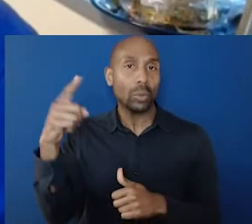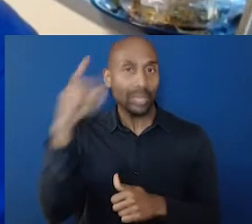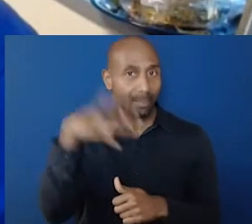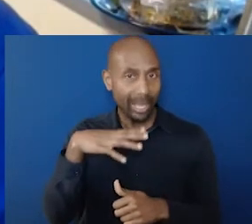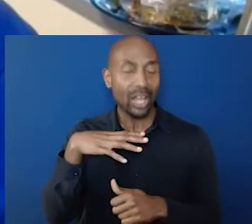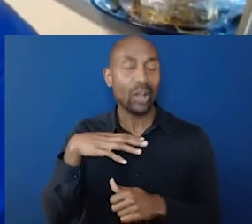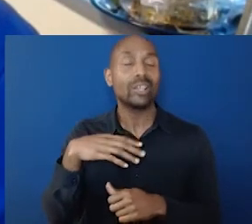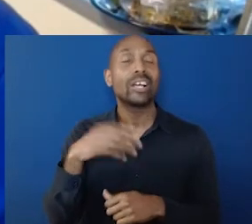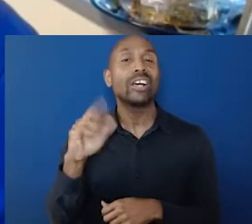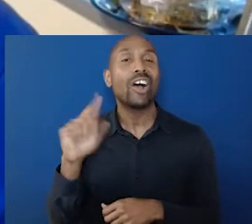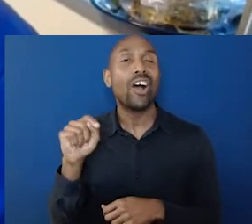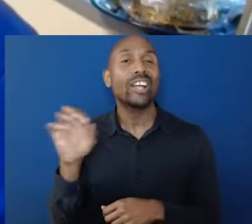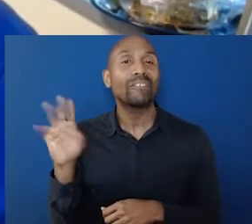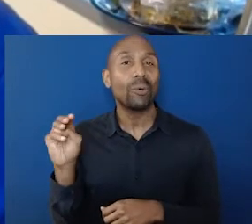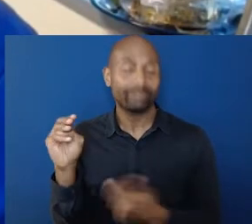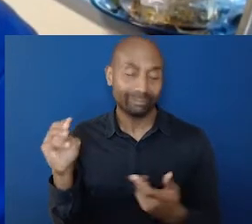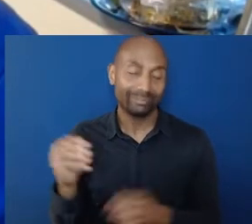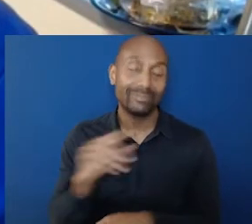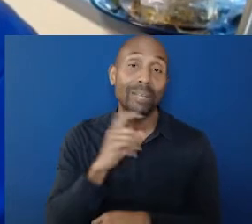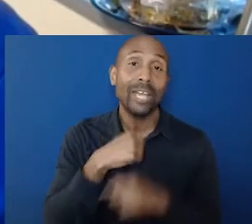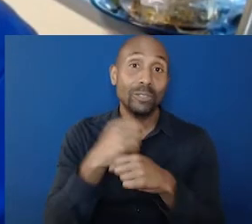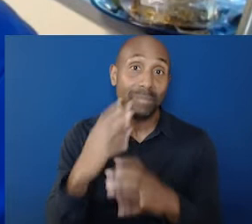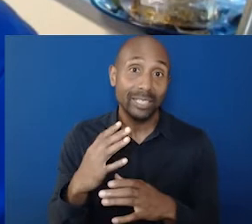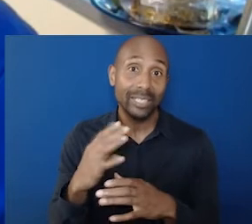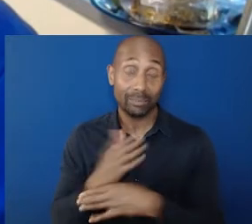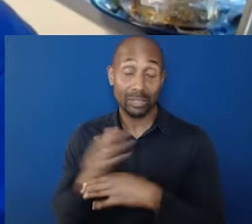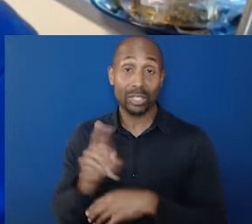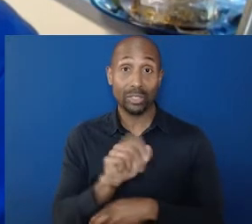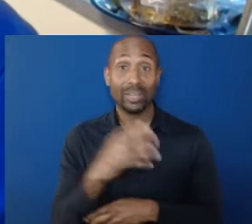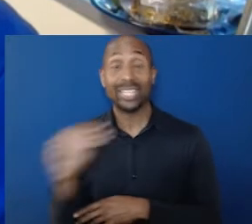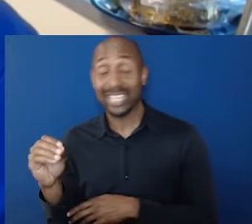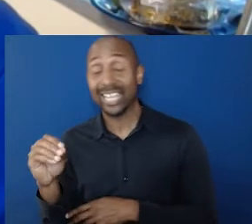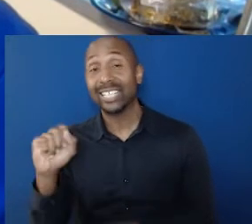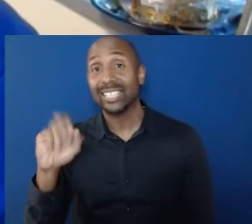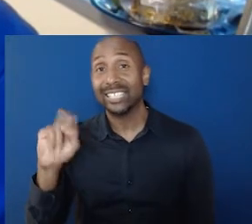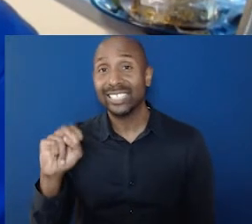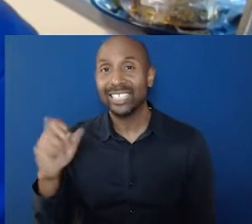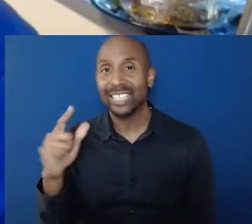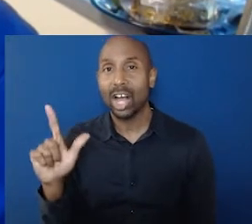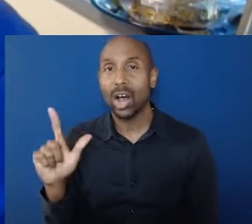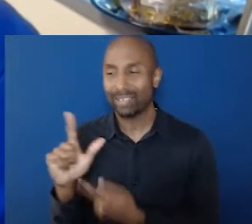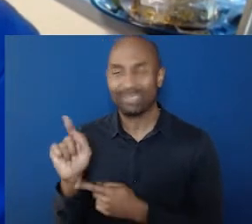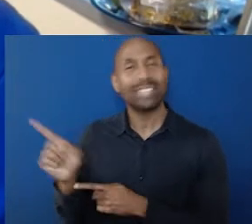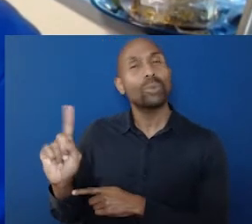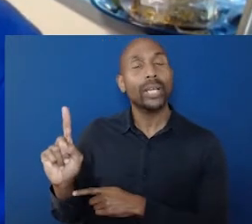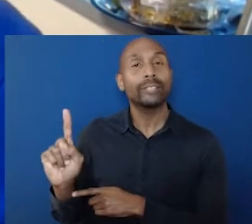apprenticeships in Senegal and in the United States. By the way, Senegal is at the tip of West Africa,